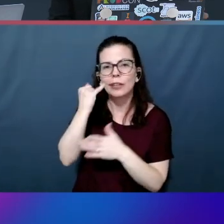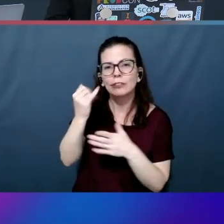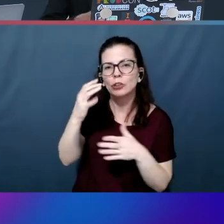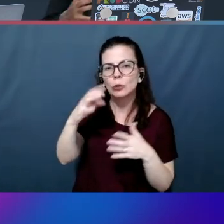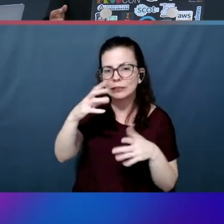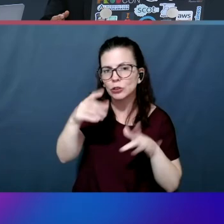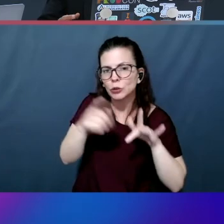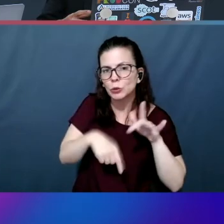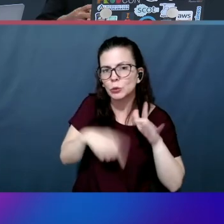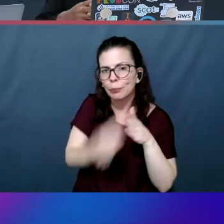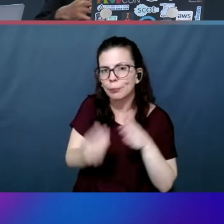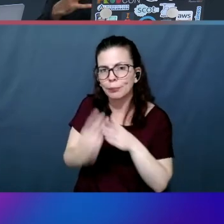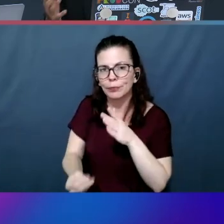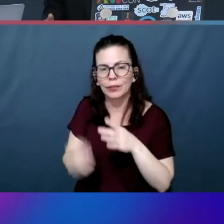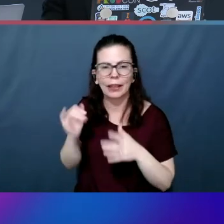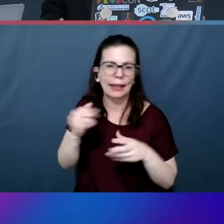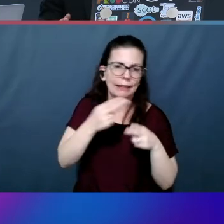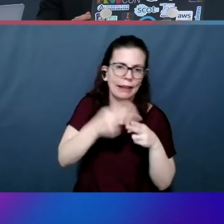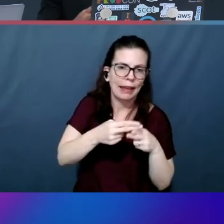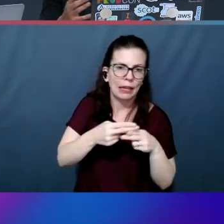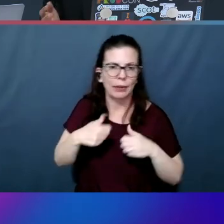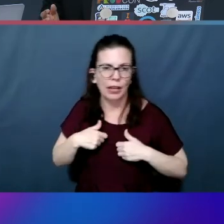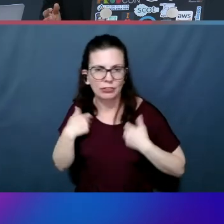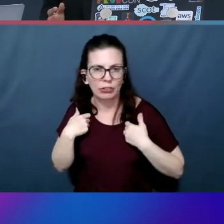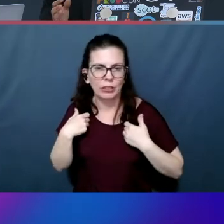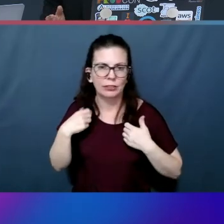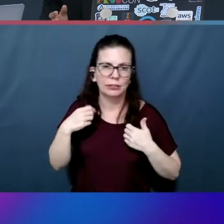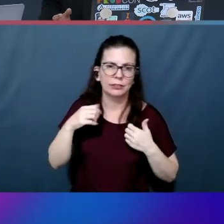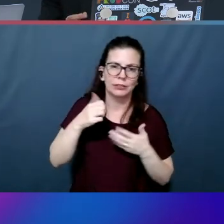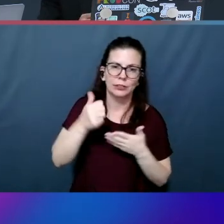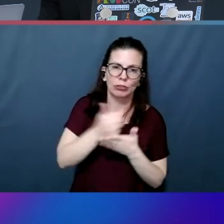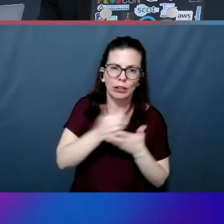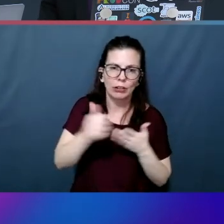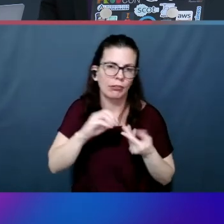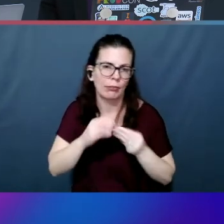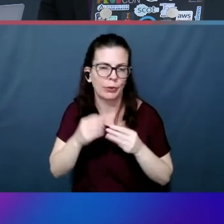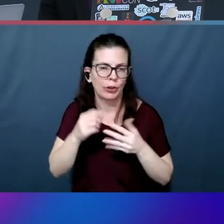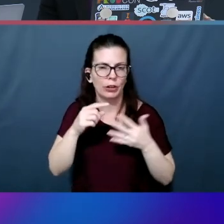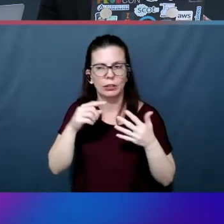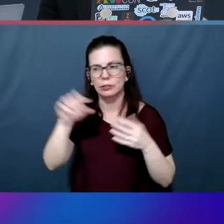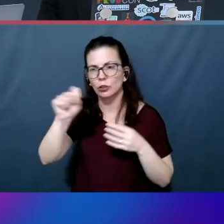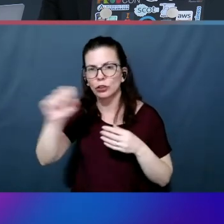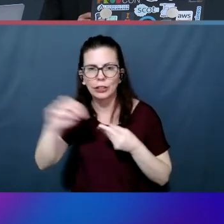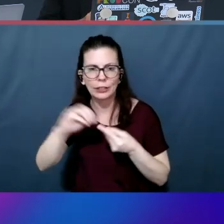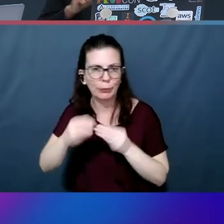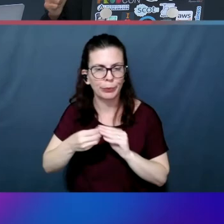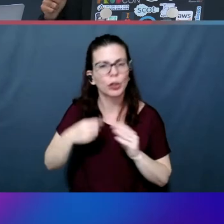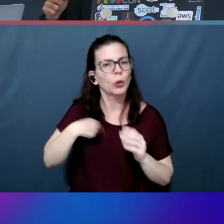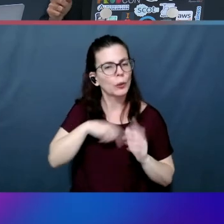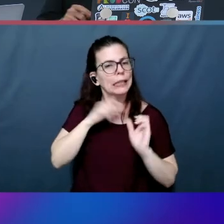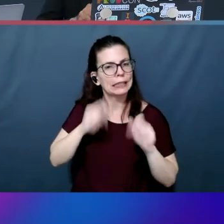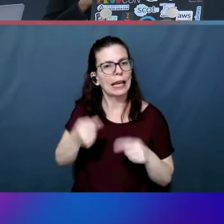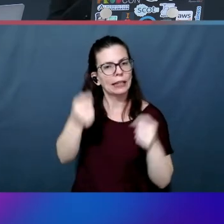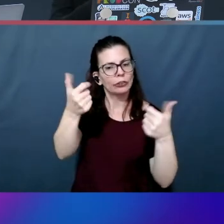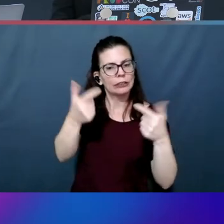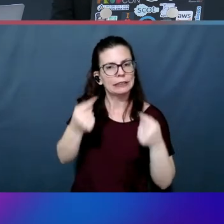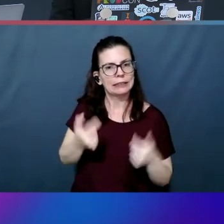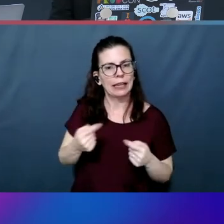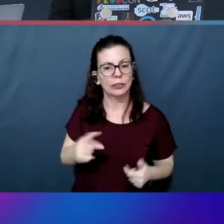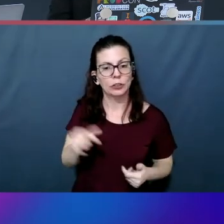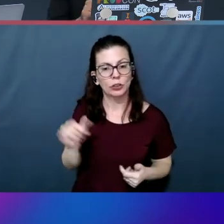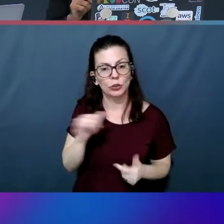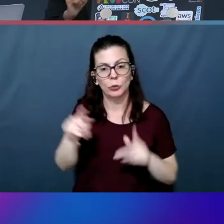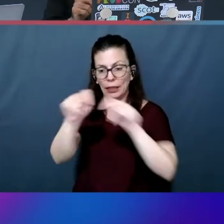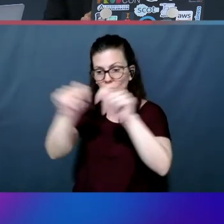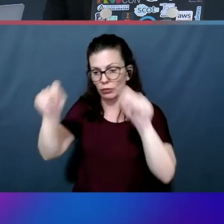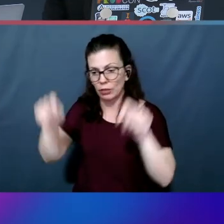like names or addresses or credit card details or social security numbers, we'll redact it in the transcript, and in the audio recording, if you actually listen